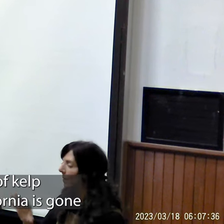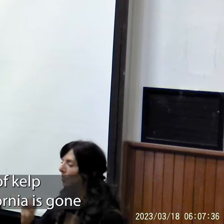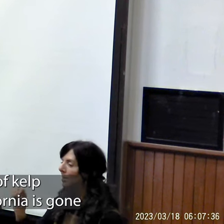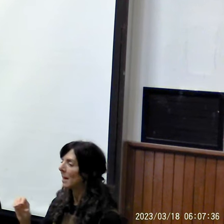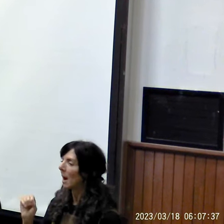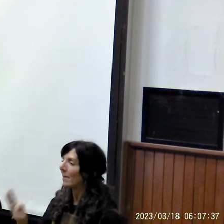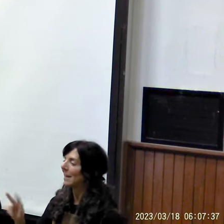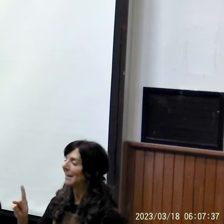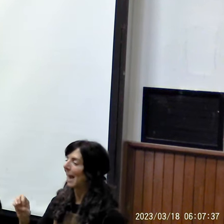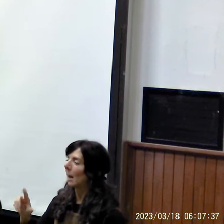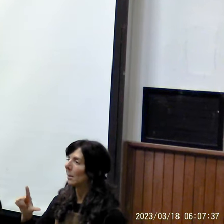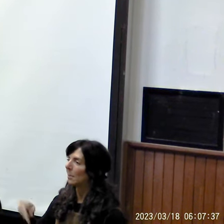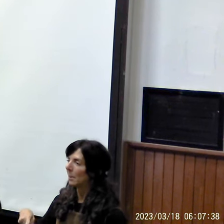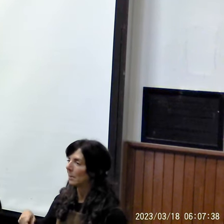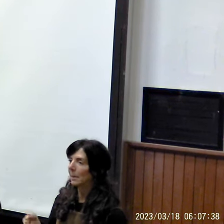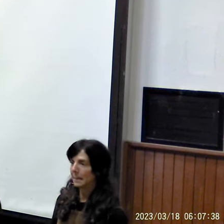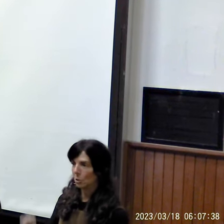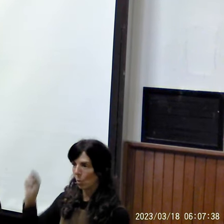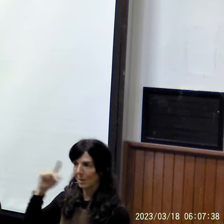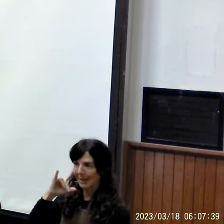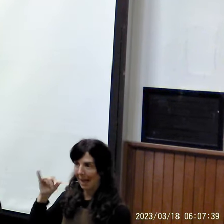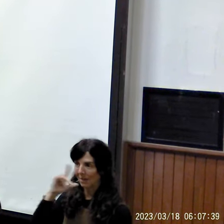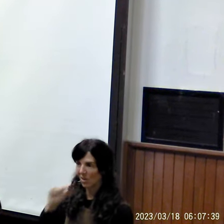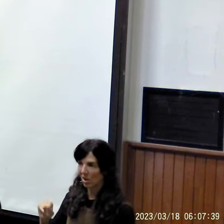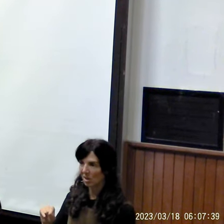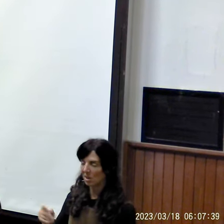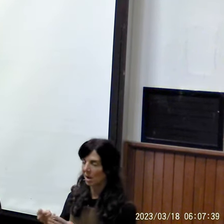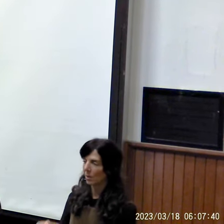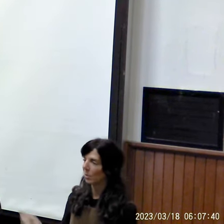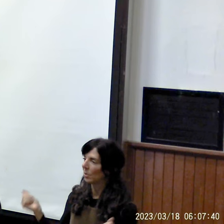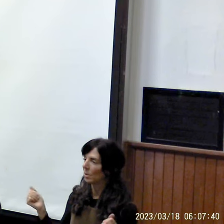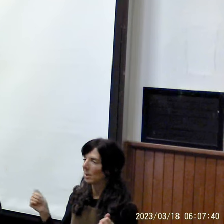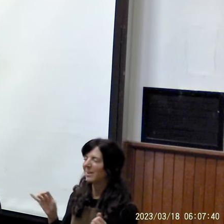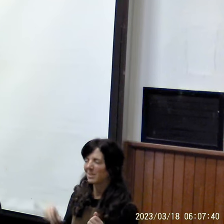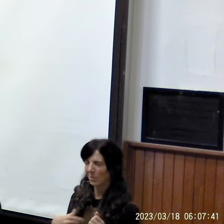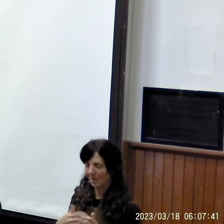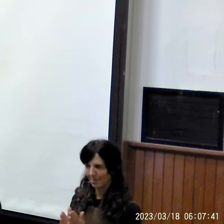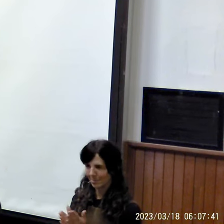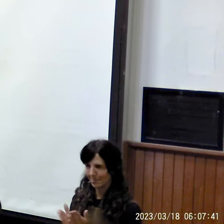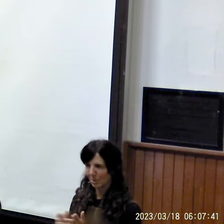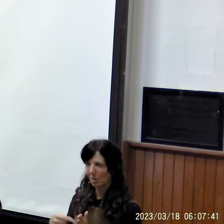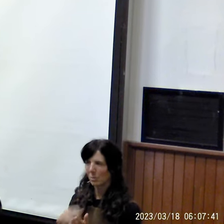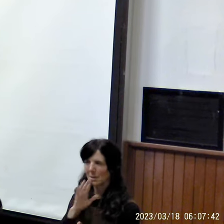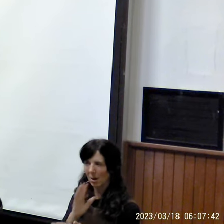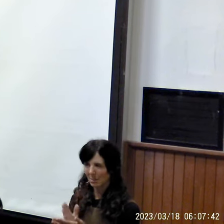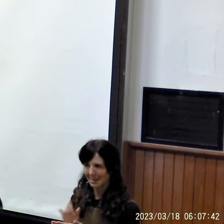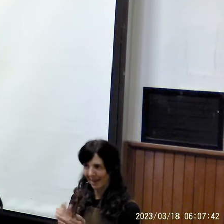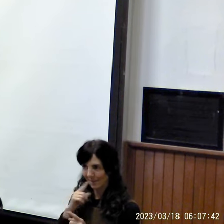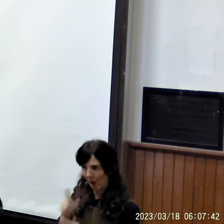is gone. So that's why everyone talks about the system of mass of kelp,